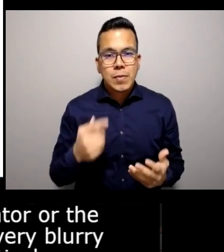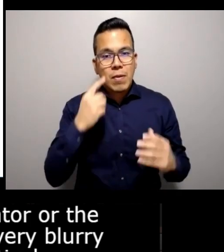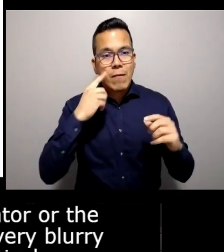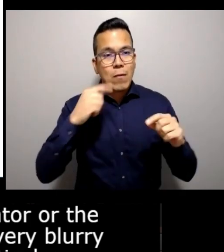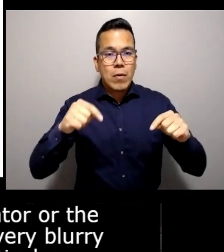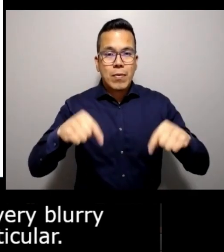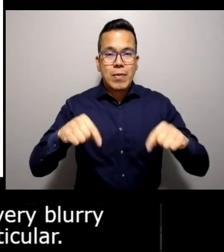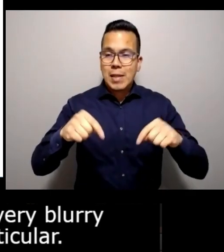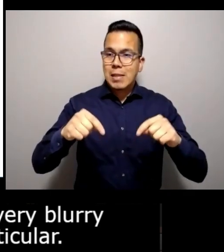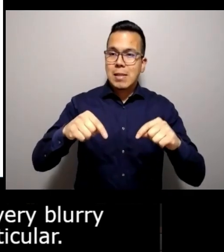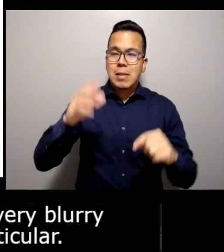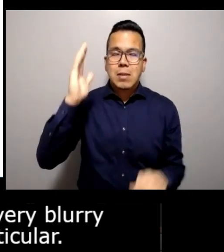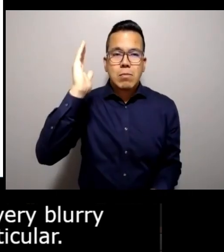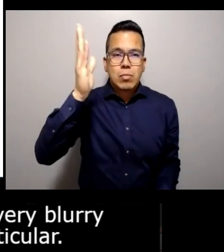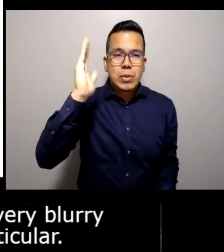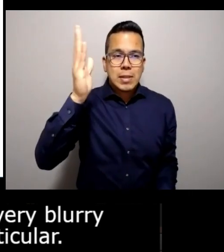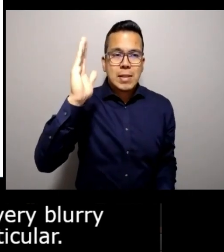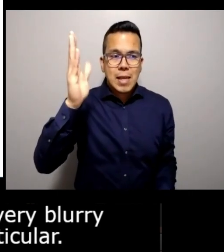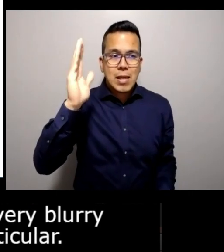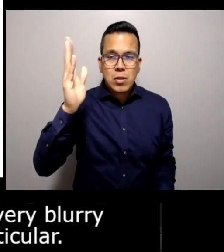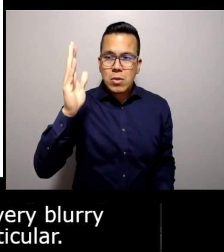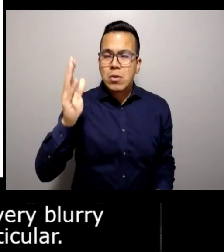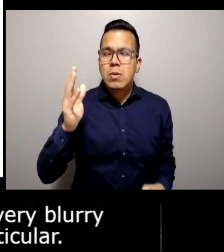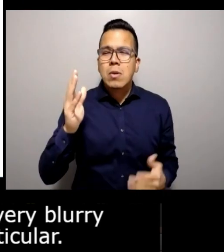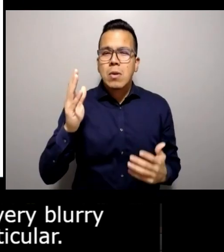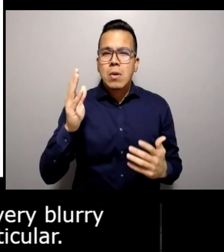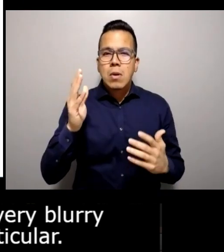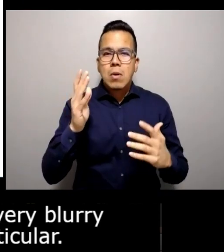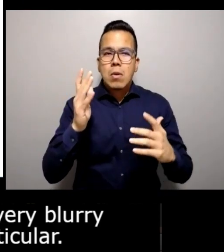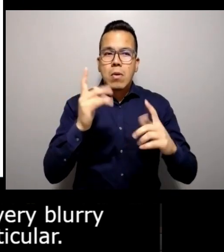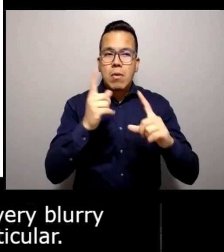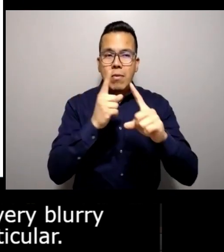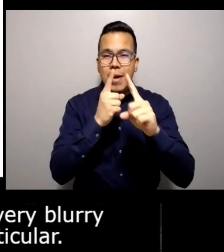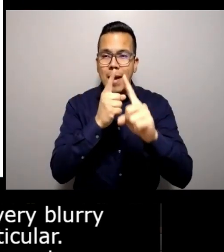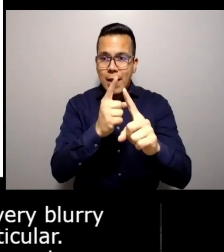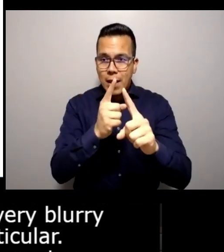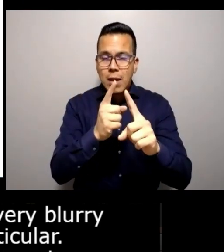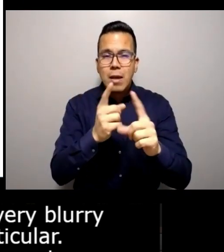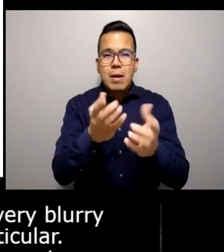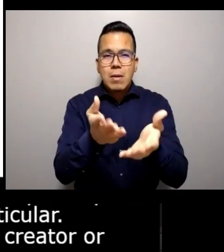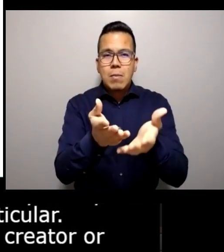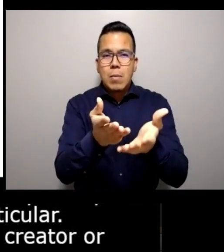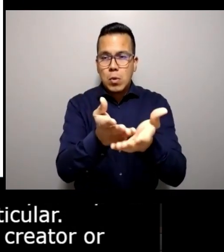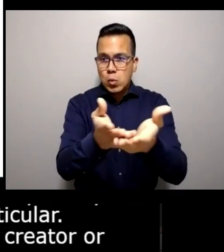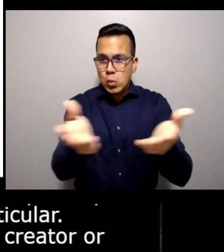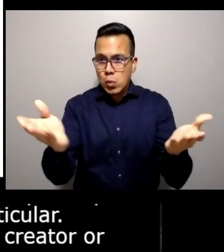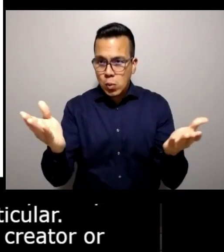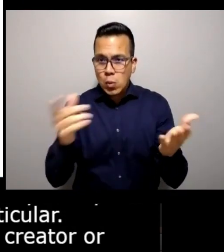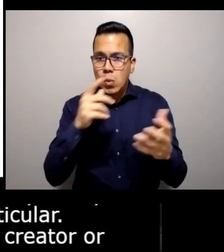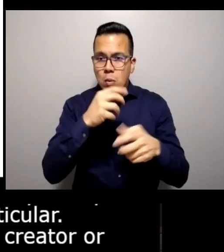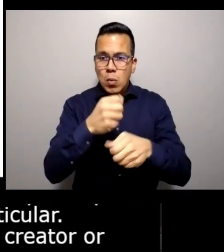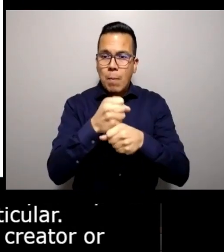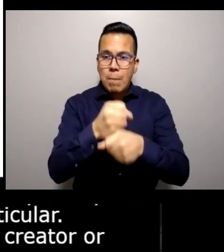presentation is aimed more at the content creator or speaker or writer than at the